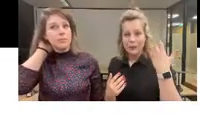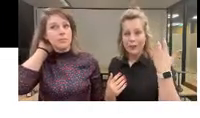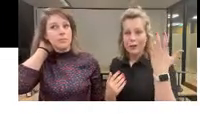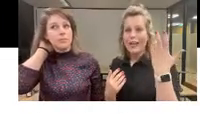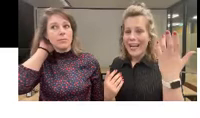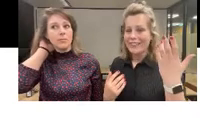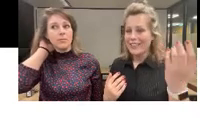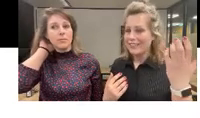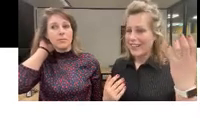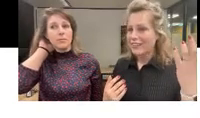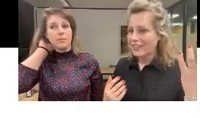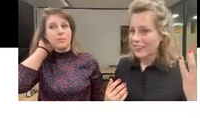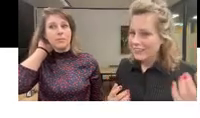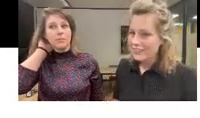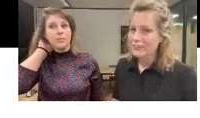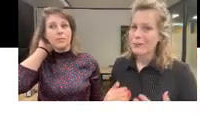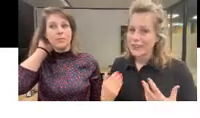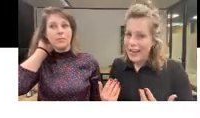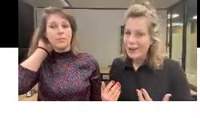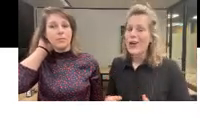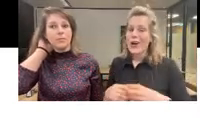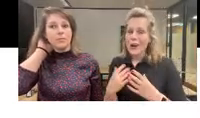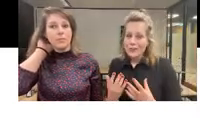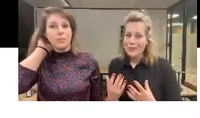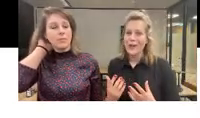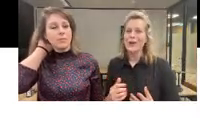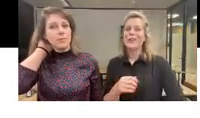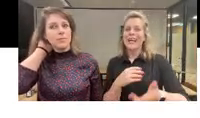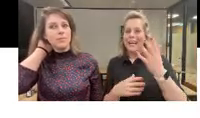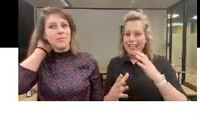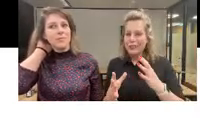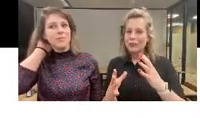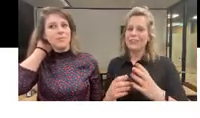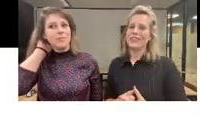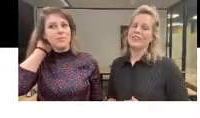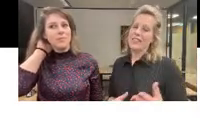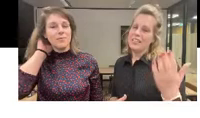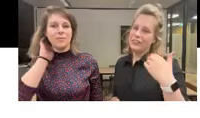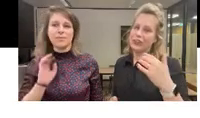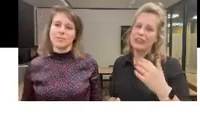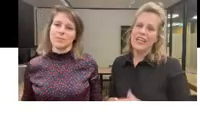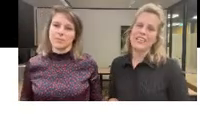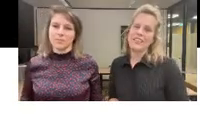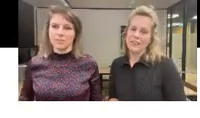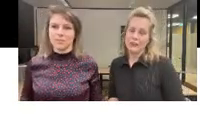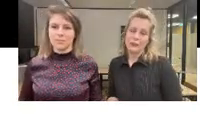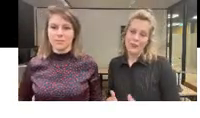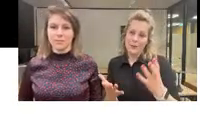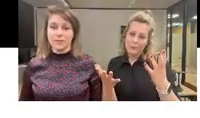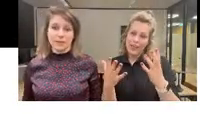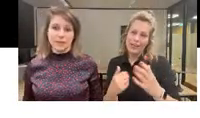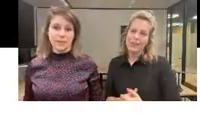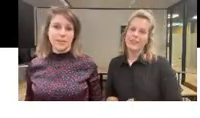it with our own eyes as clinicians, but now also in the research, it is translated